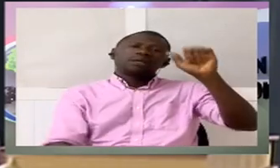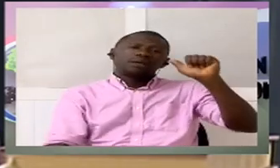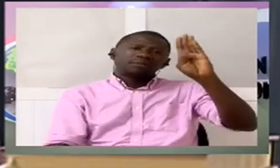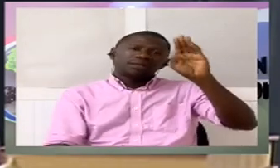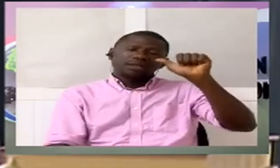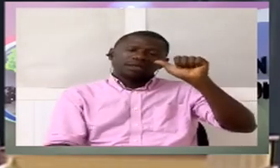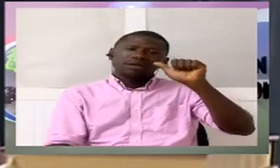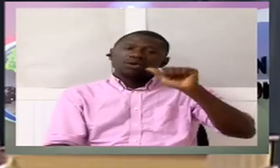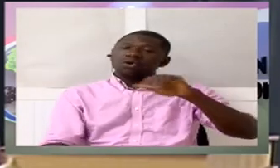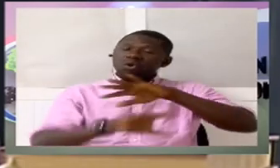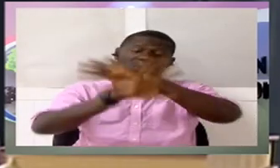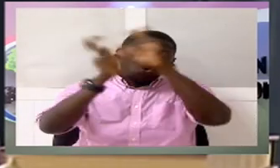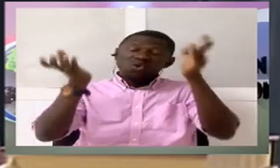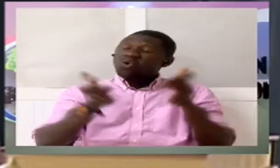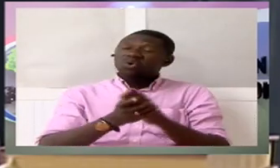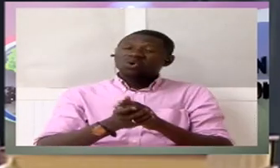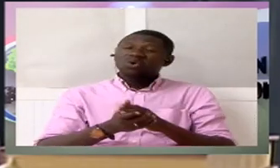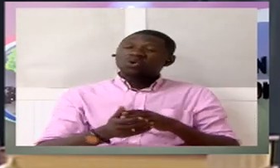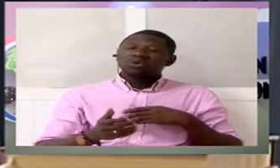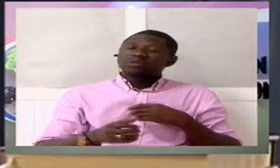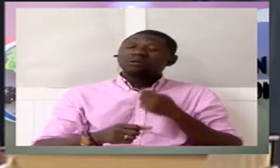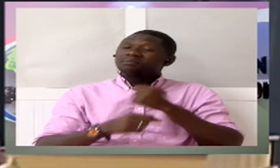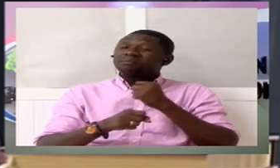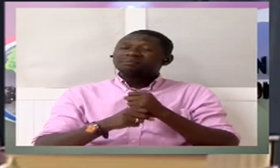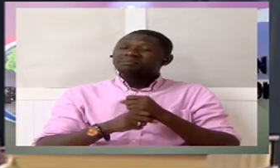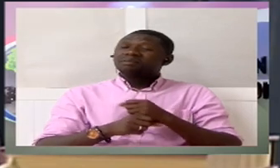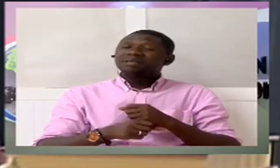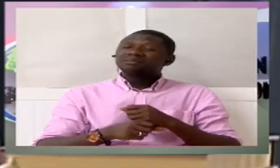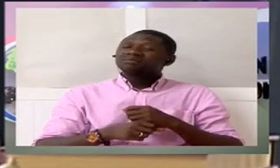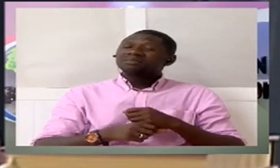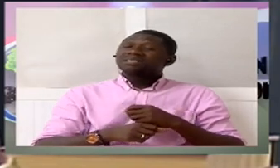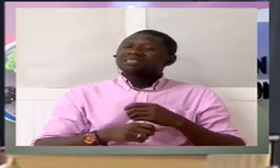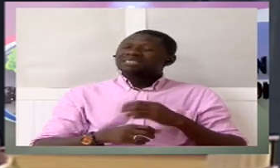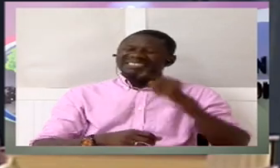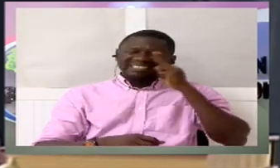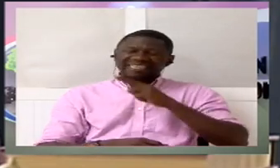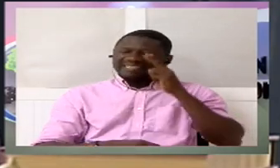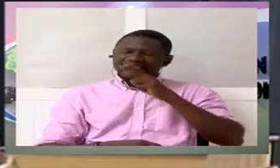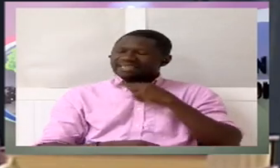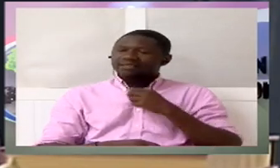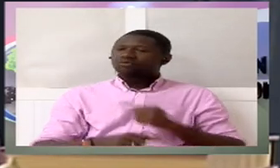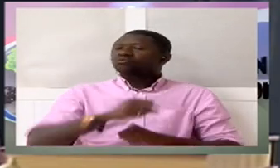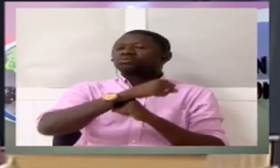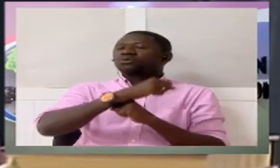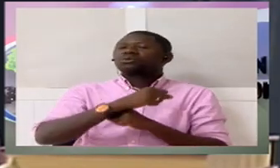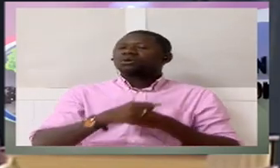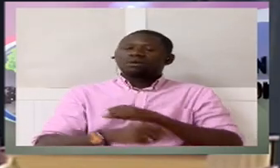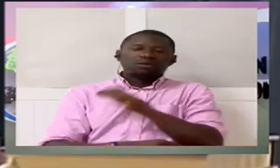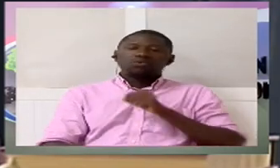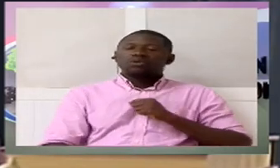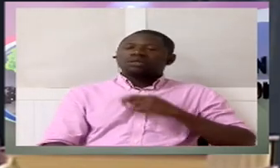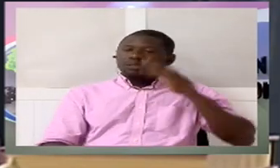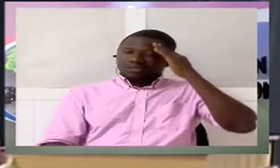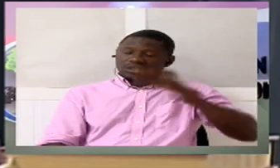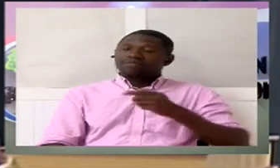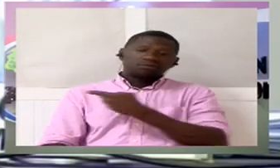Baba's case, will be sacrificed back. All of them made great sacrifices. So we thank them for that.